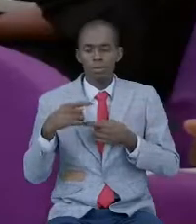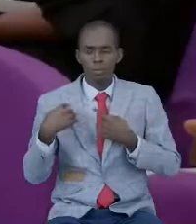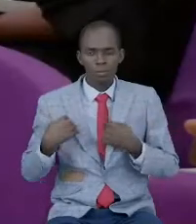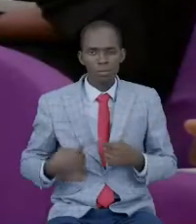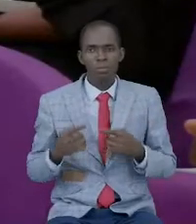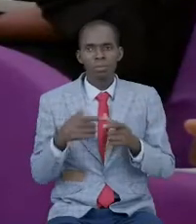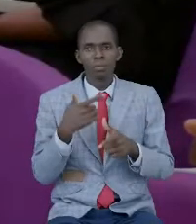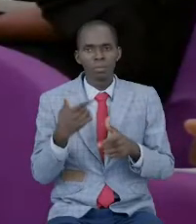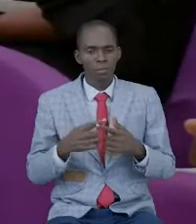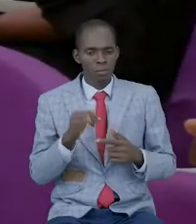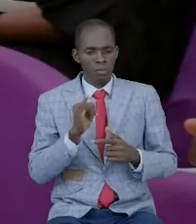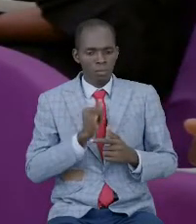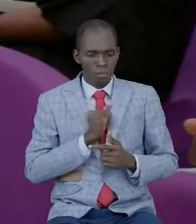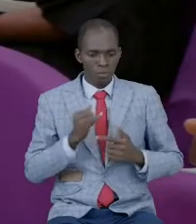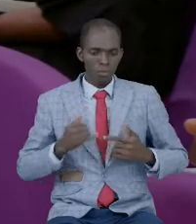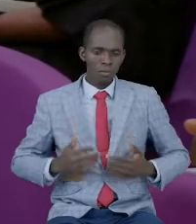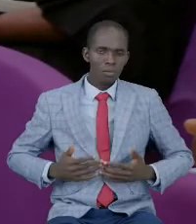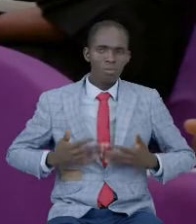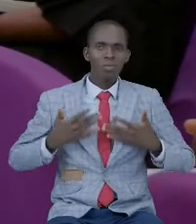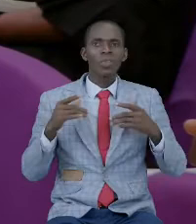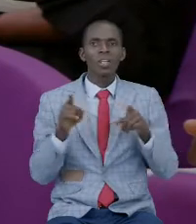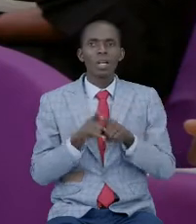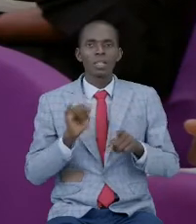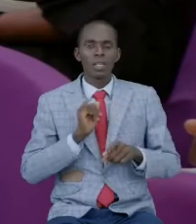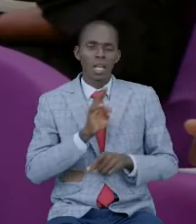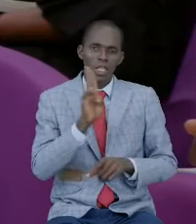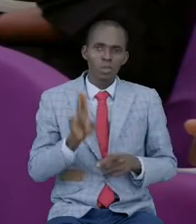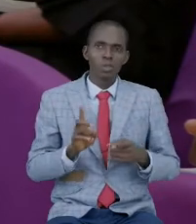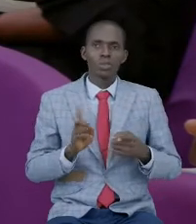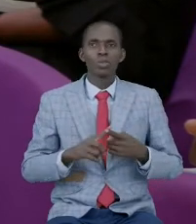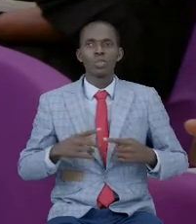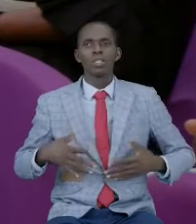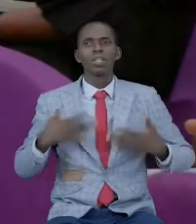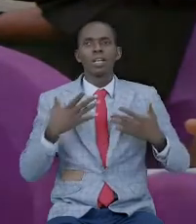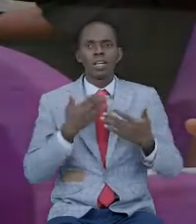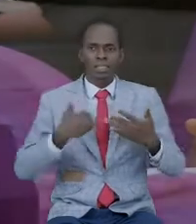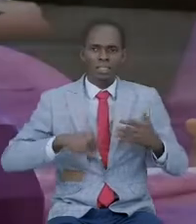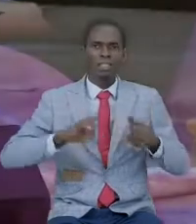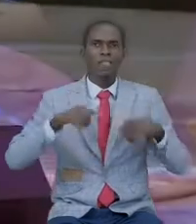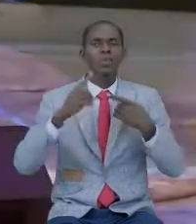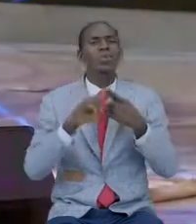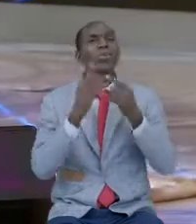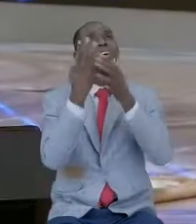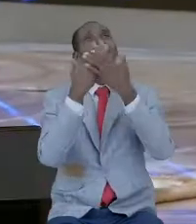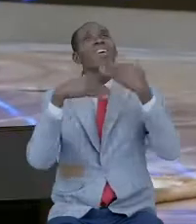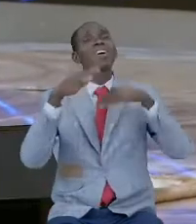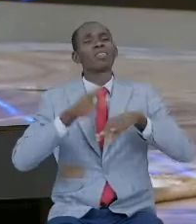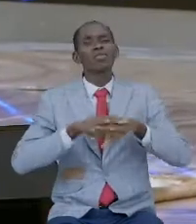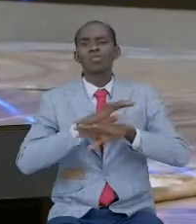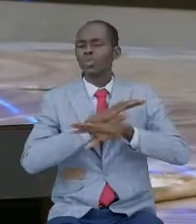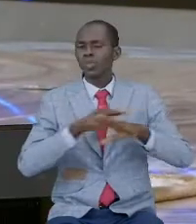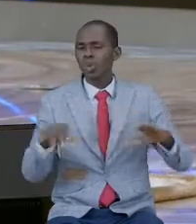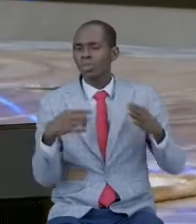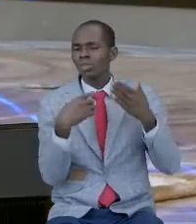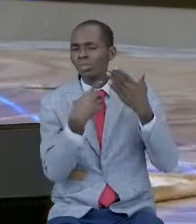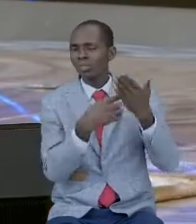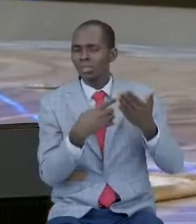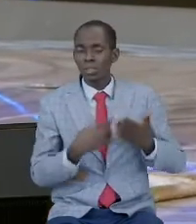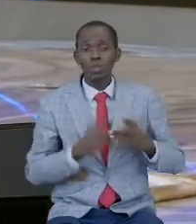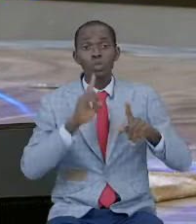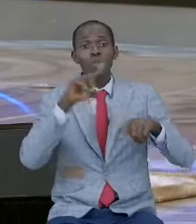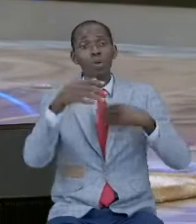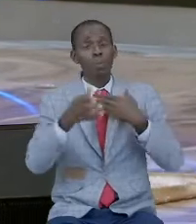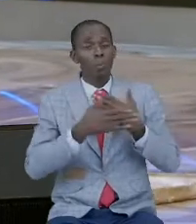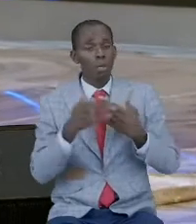I live like I used to live, and I will still get to heaven? Don't argue. Go back to